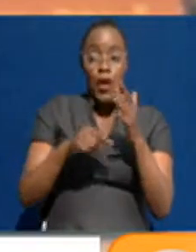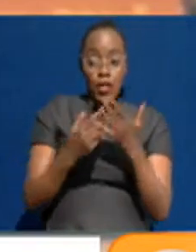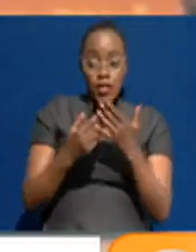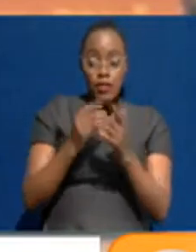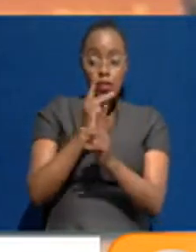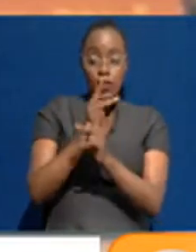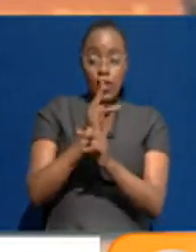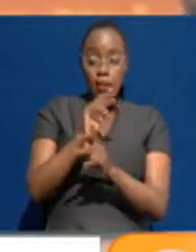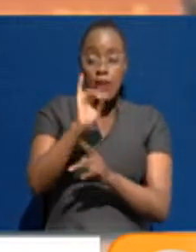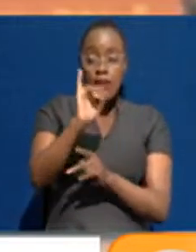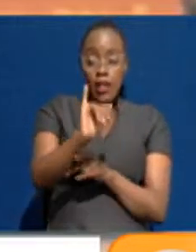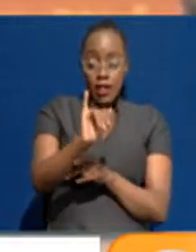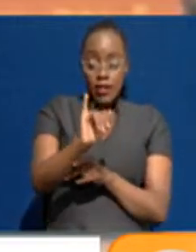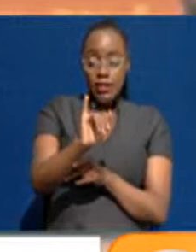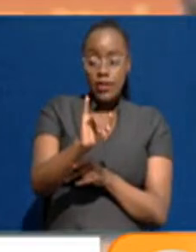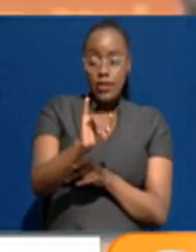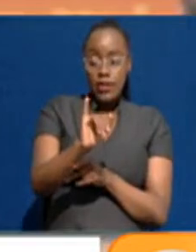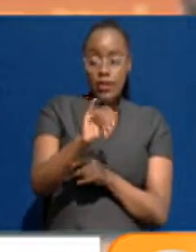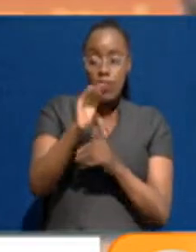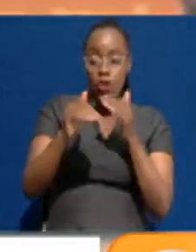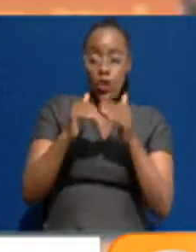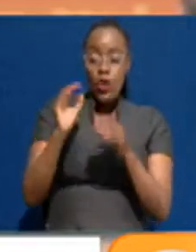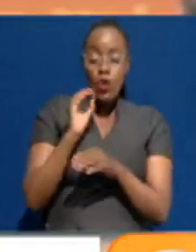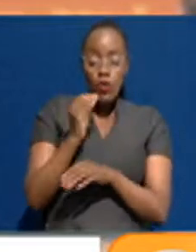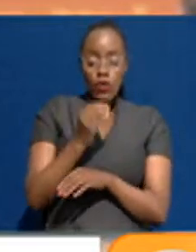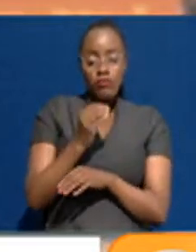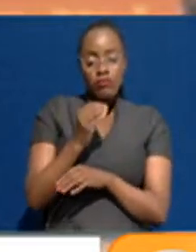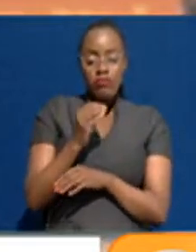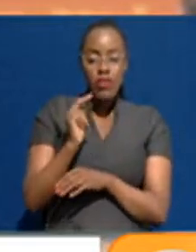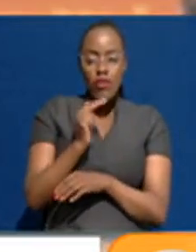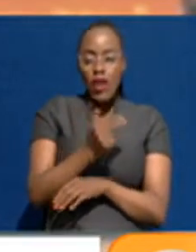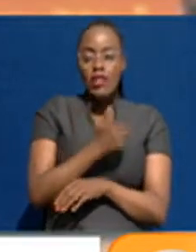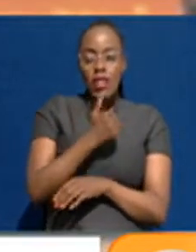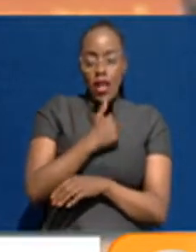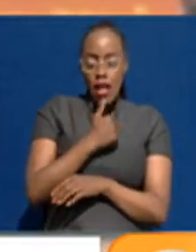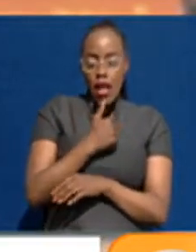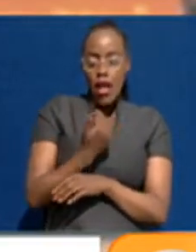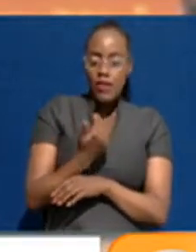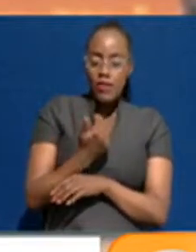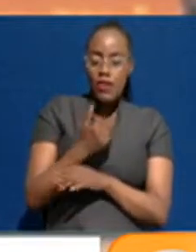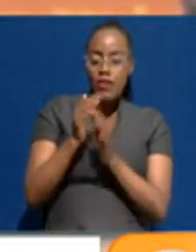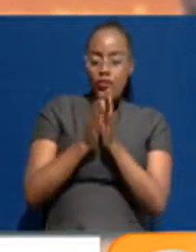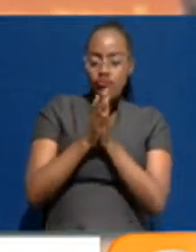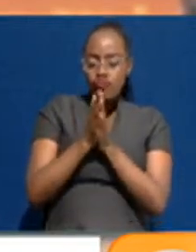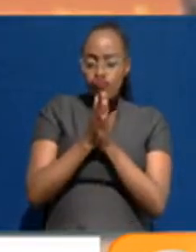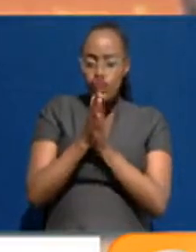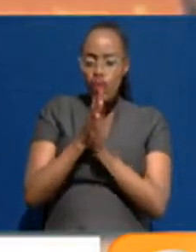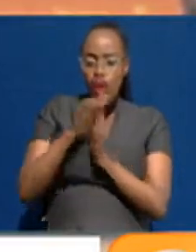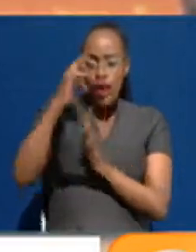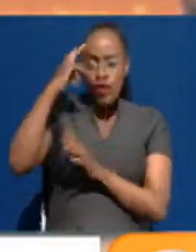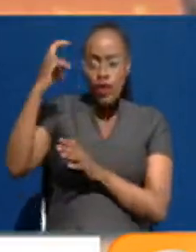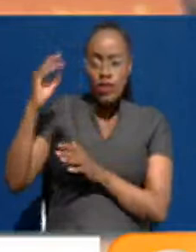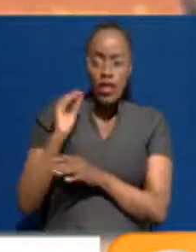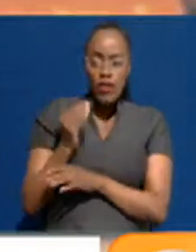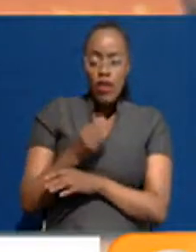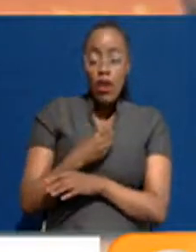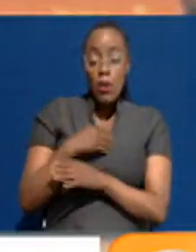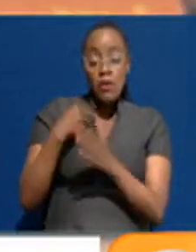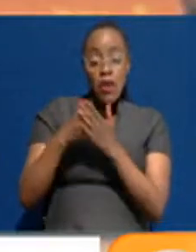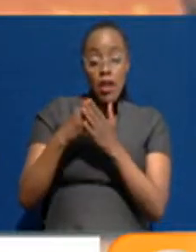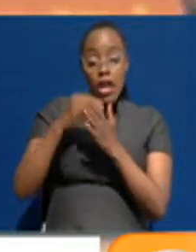wellness. Mm. All of us have our ambitions and our financial